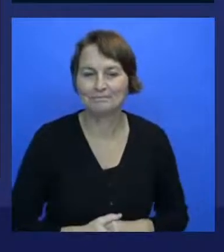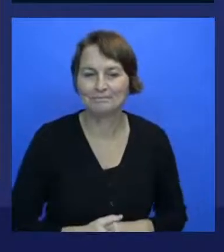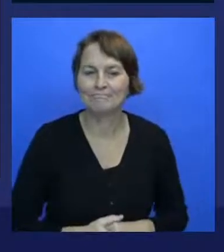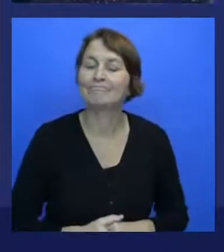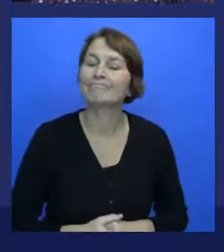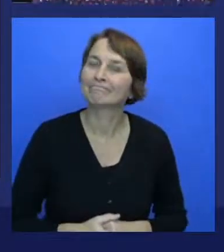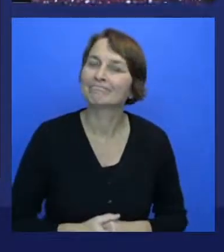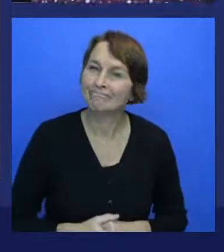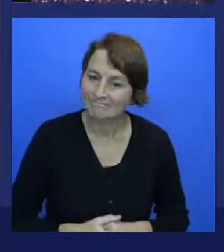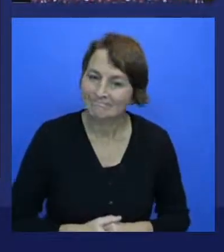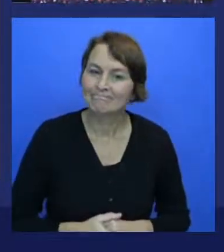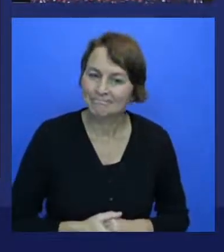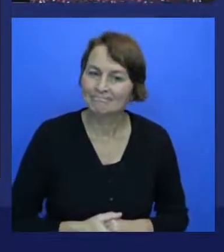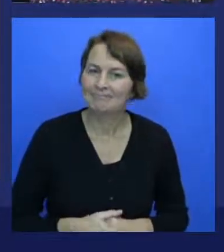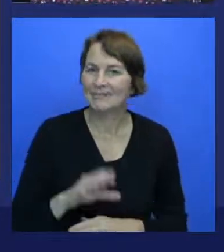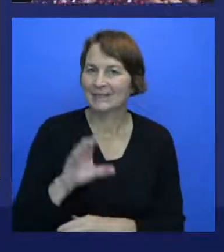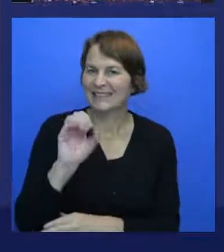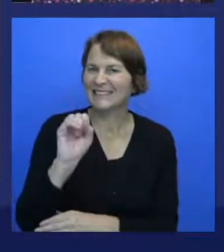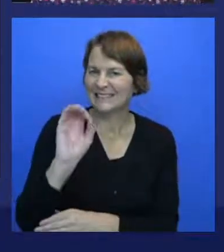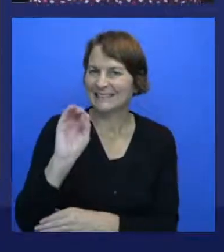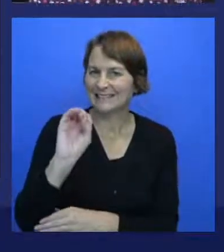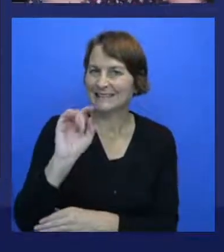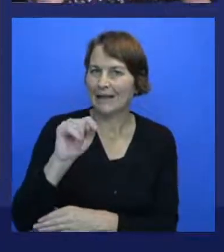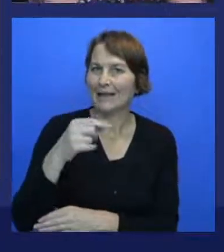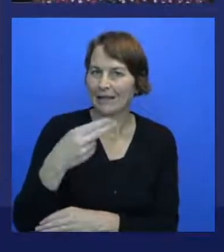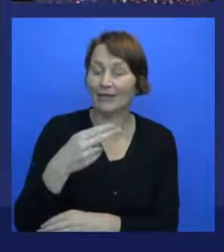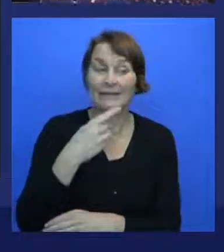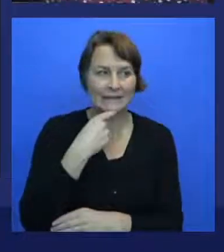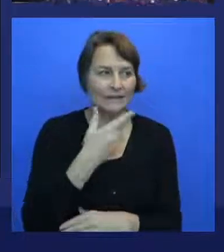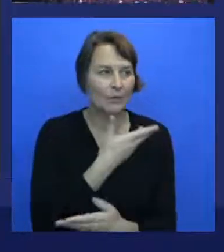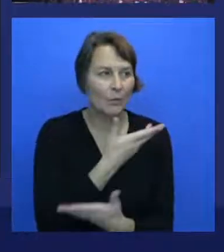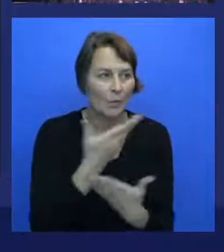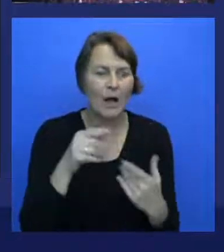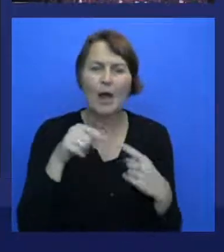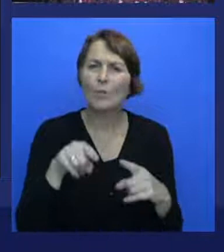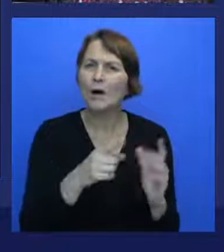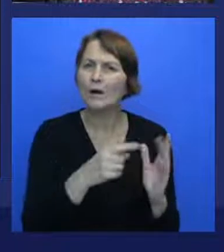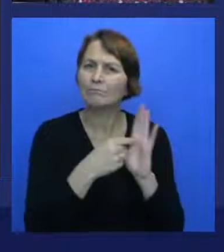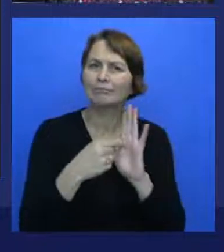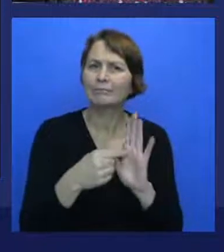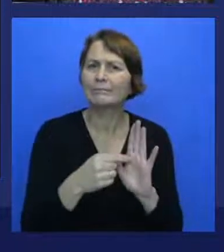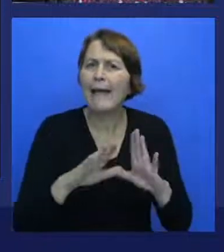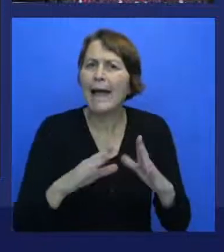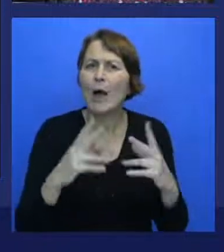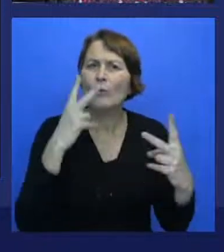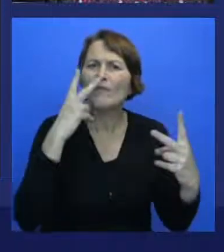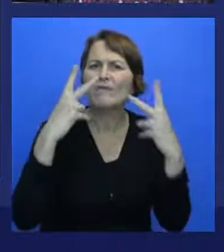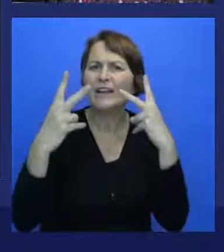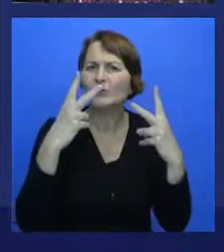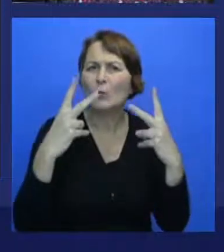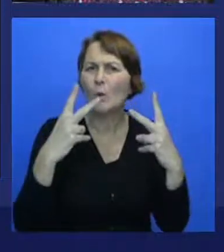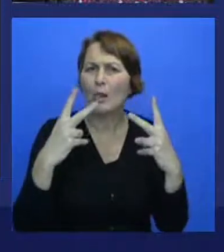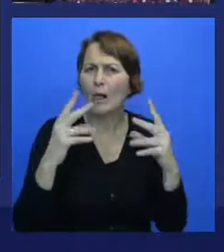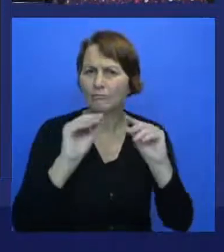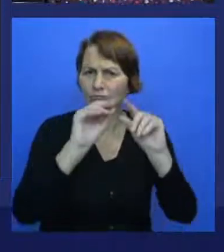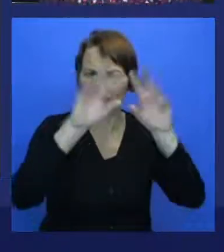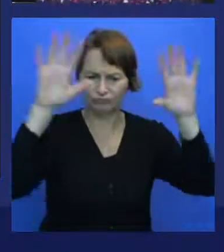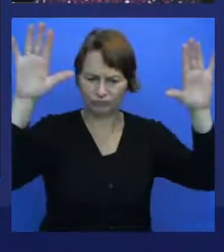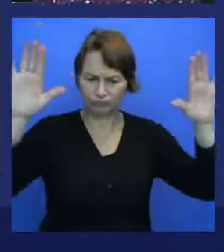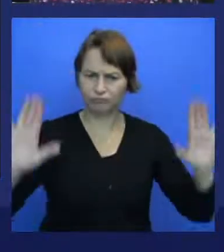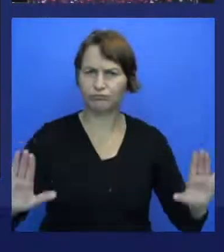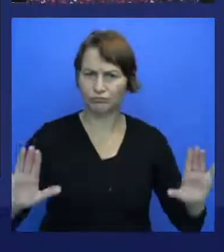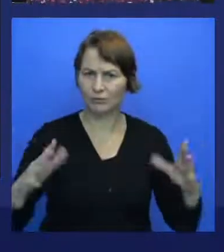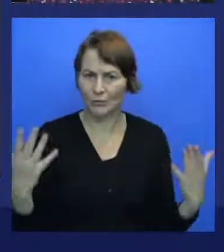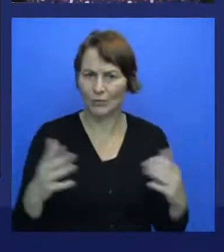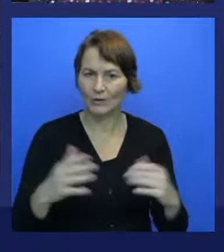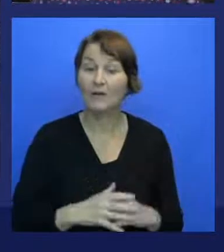underlying part of it, I wanted to show you what it actually does visually. So there's three things that he mentioned. The first one is person